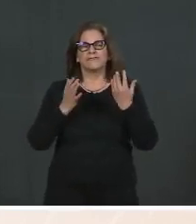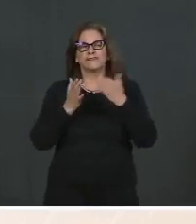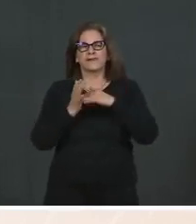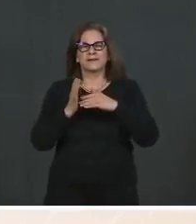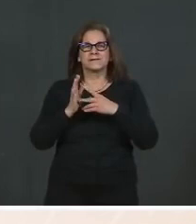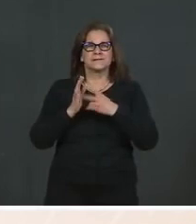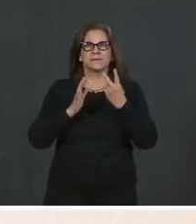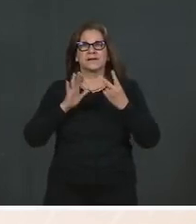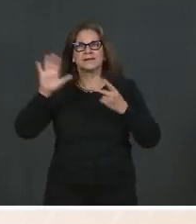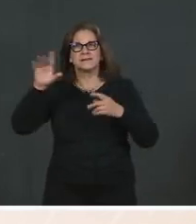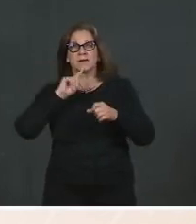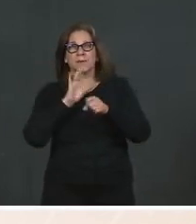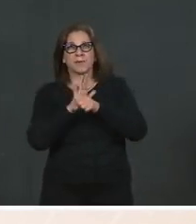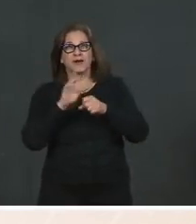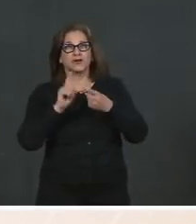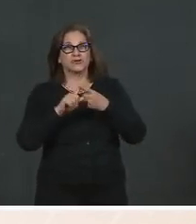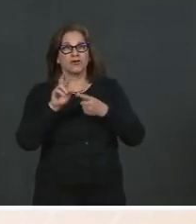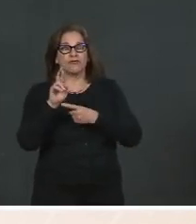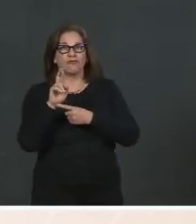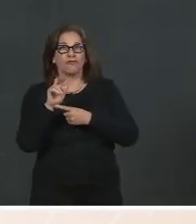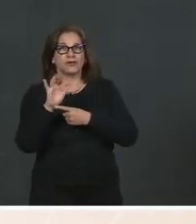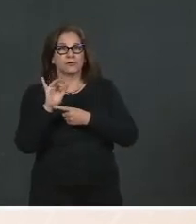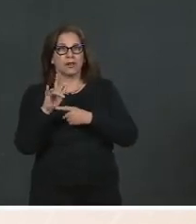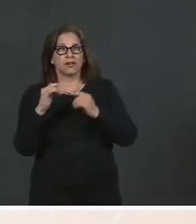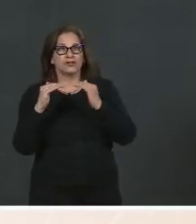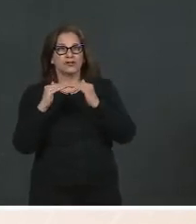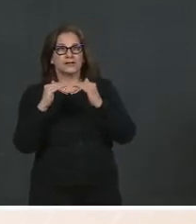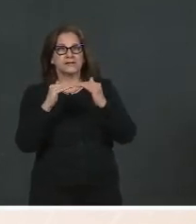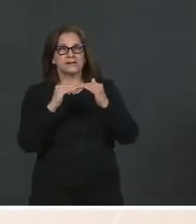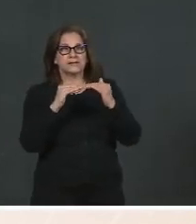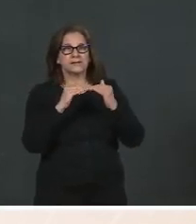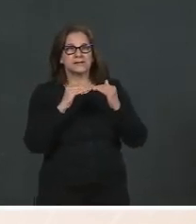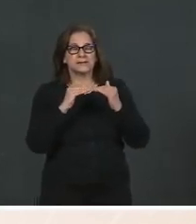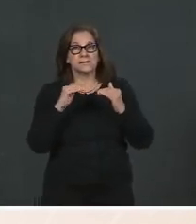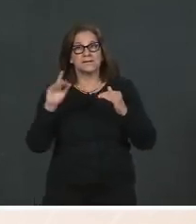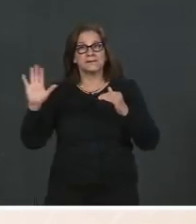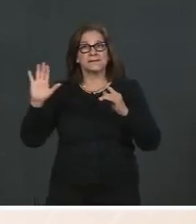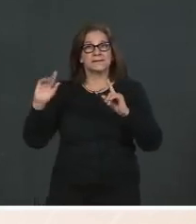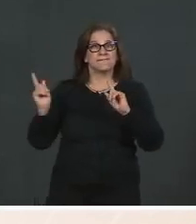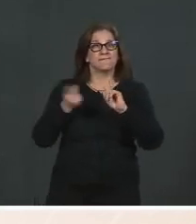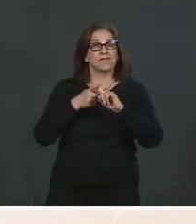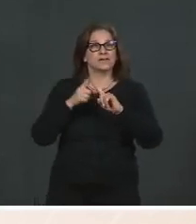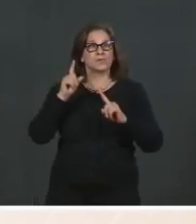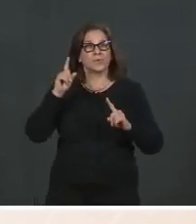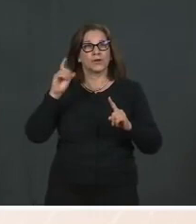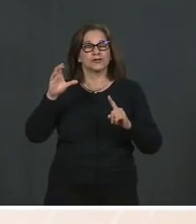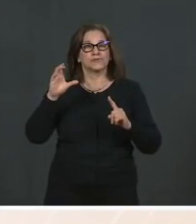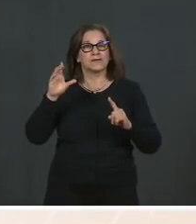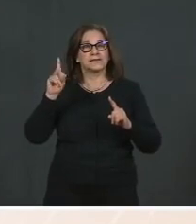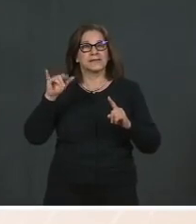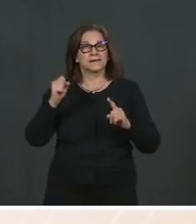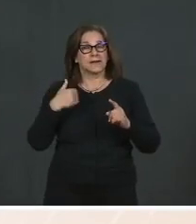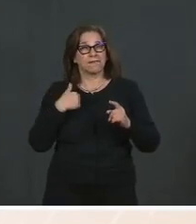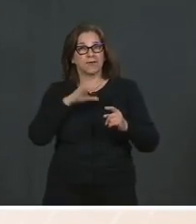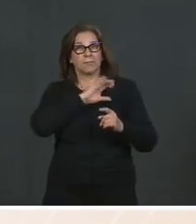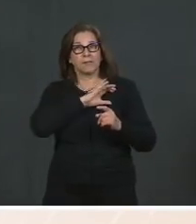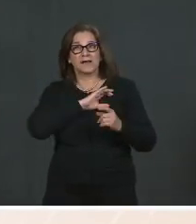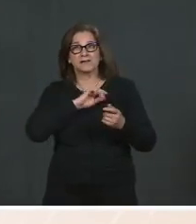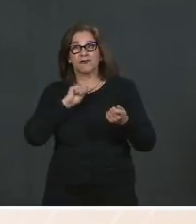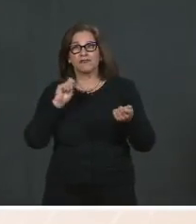Police Oversight Commission during his first 100 days in office. Has that been created yet? Is that still on track to being created? Well, we're